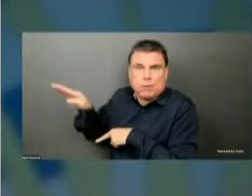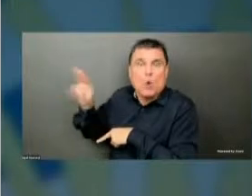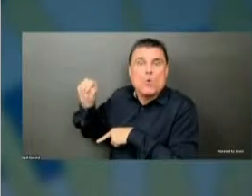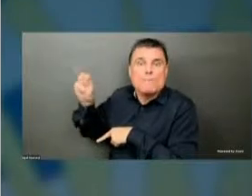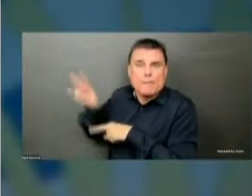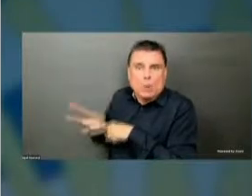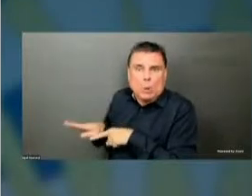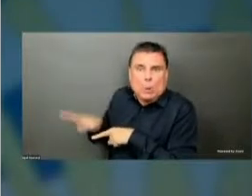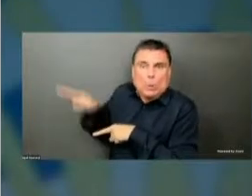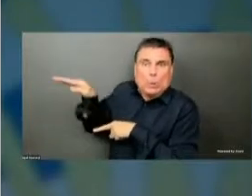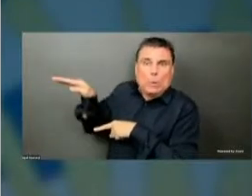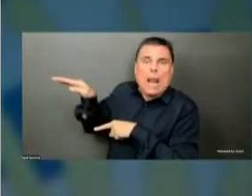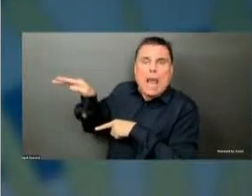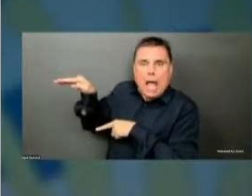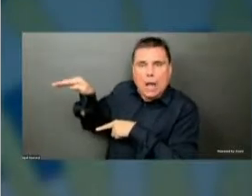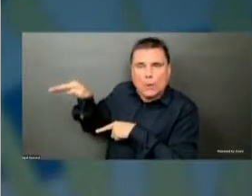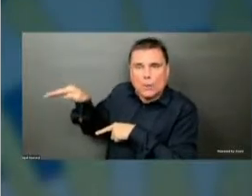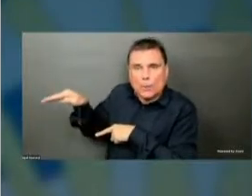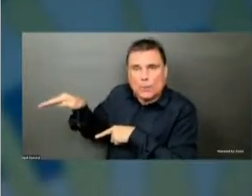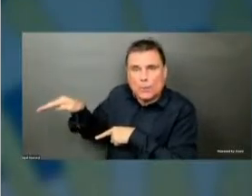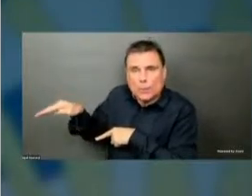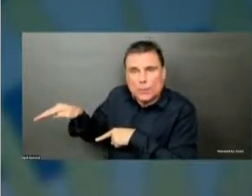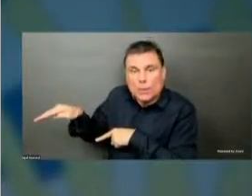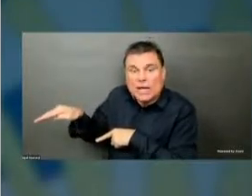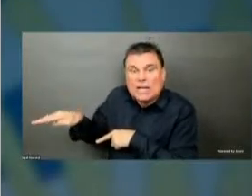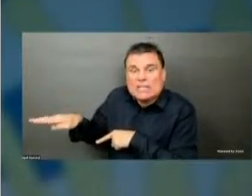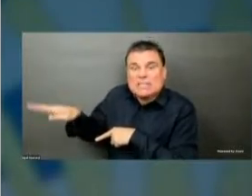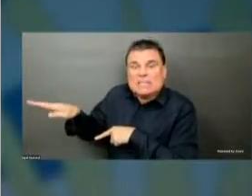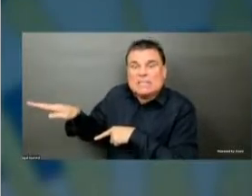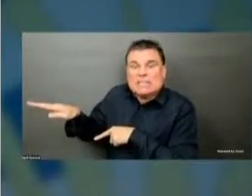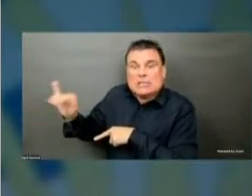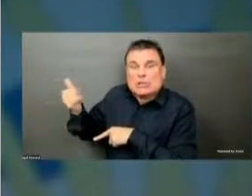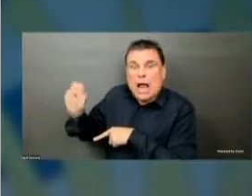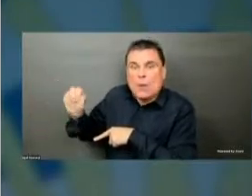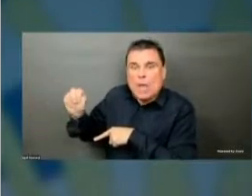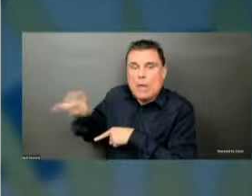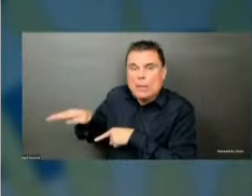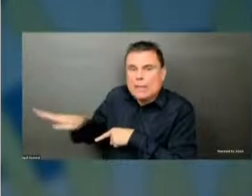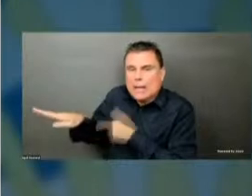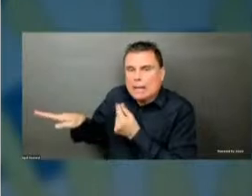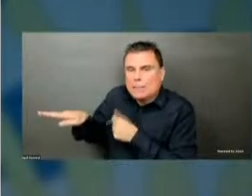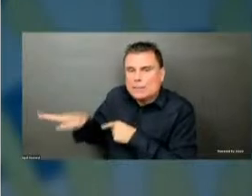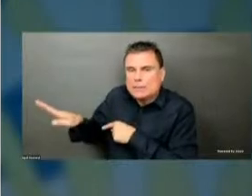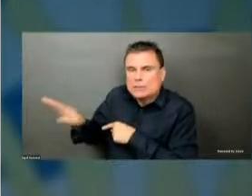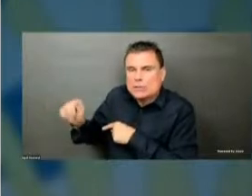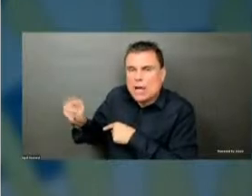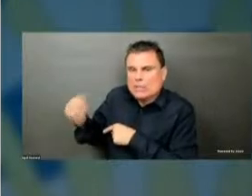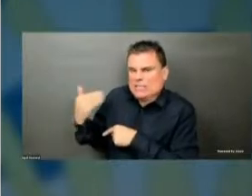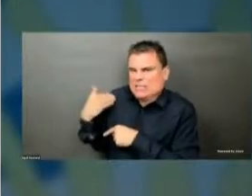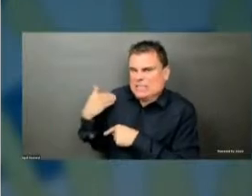early in January related to transmission over the holidays, and we've now